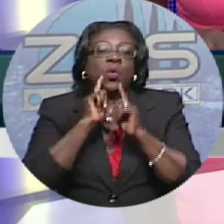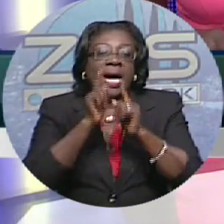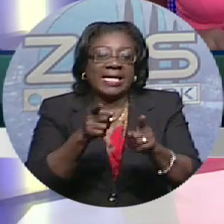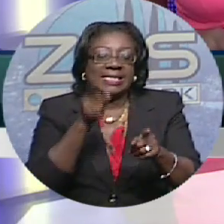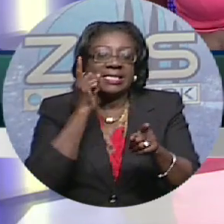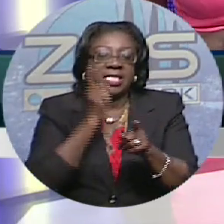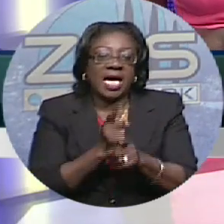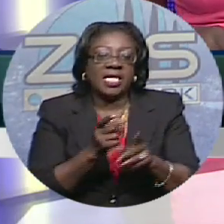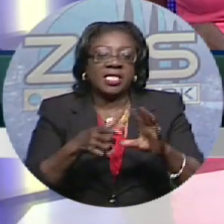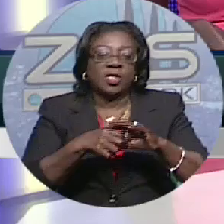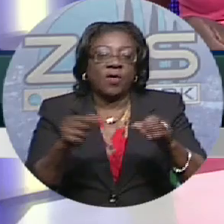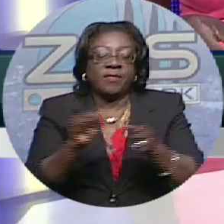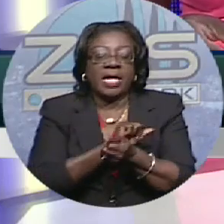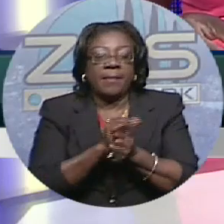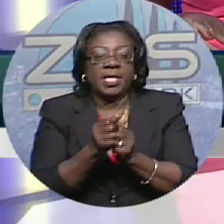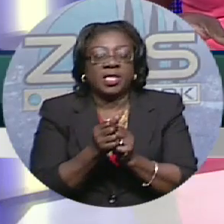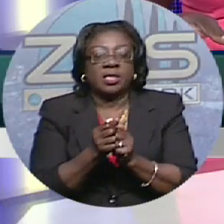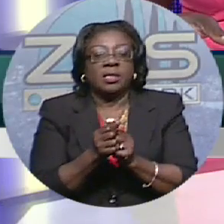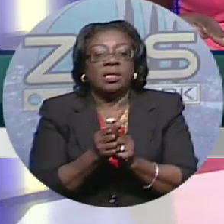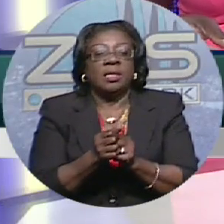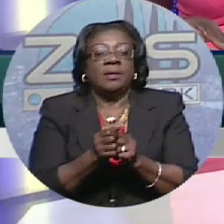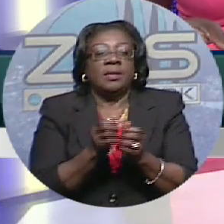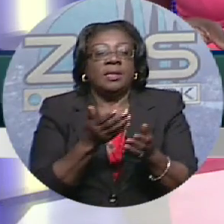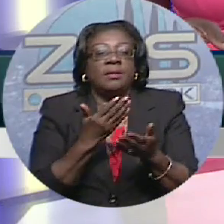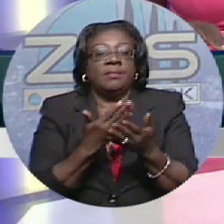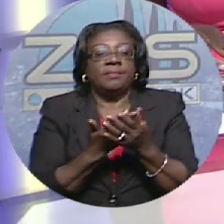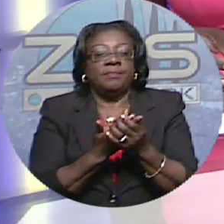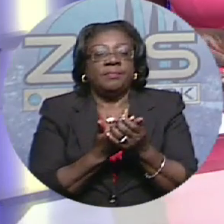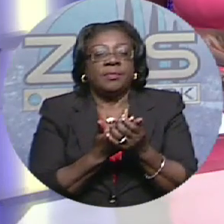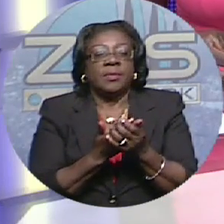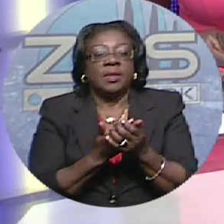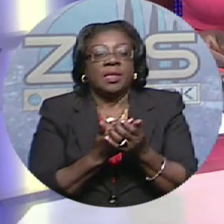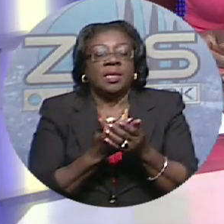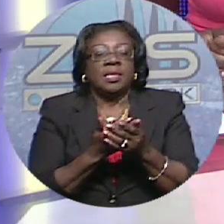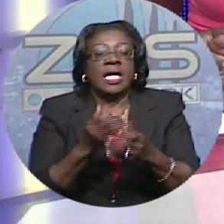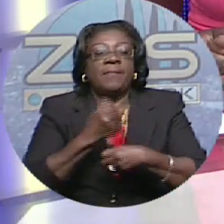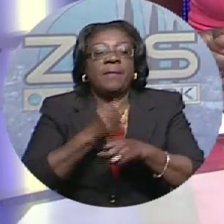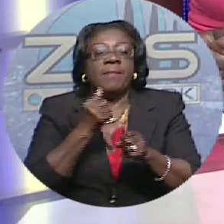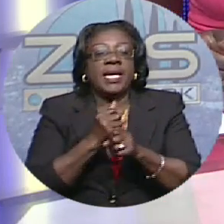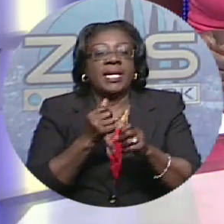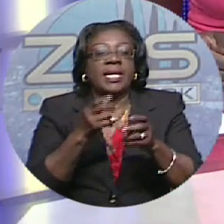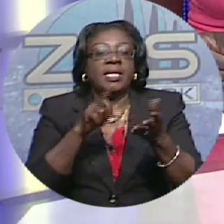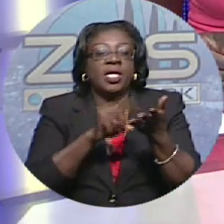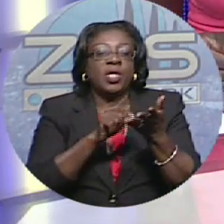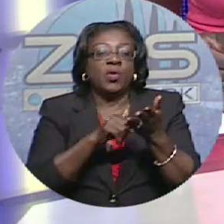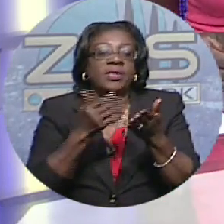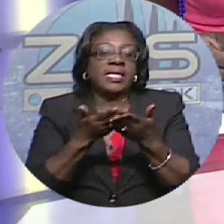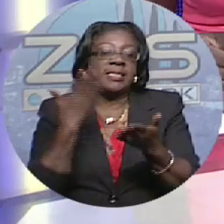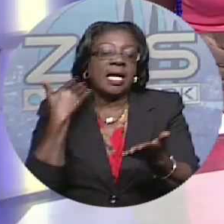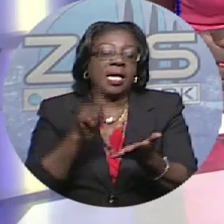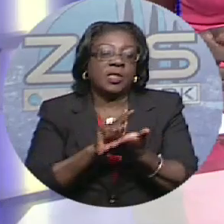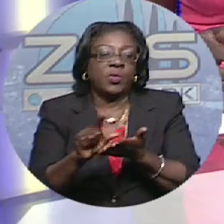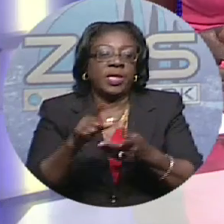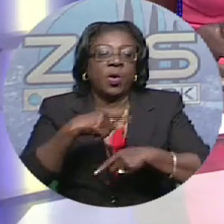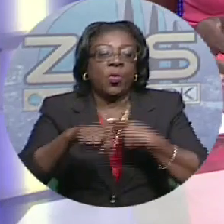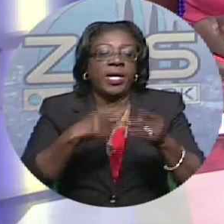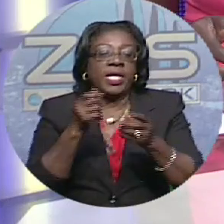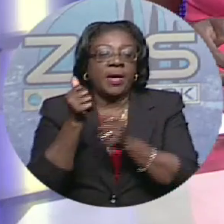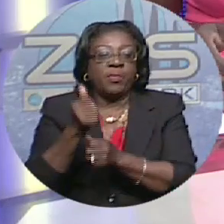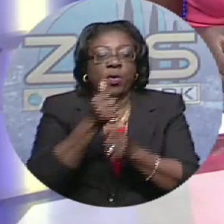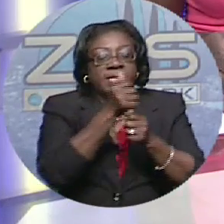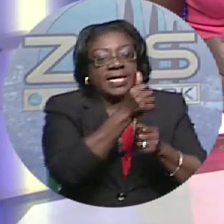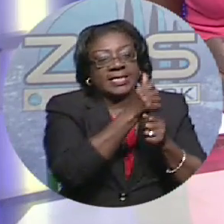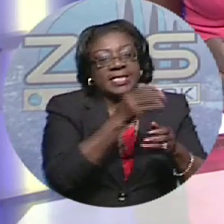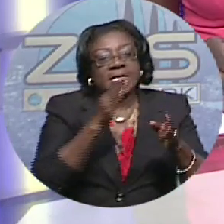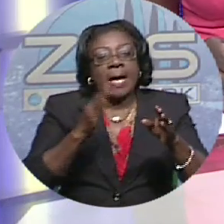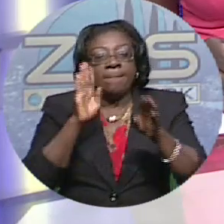Bahamas. I'm Altafiz Munnings. I'm Kishal Adderley. Thanks so much for joining us. Well, they've been making headlines since last week when they protested by